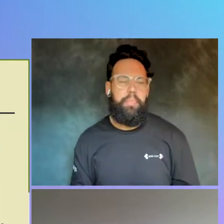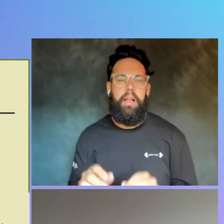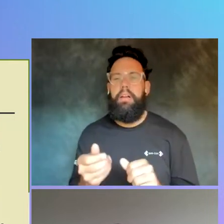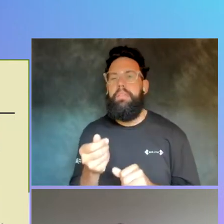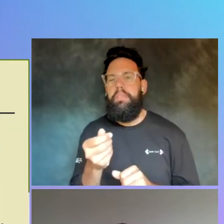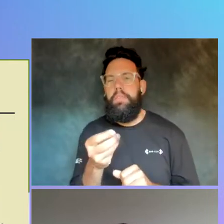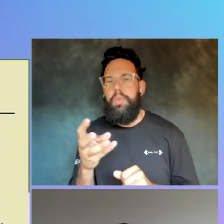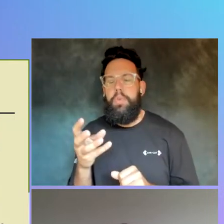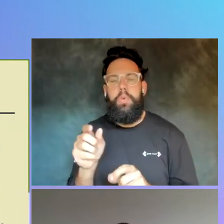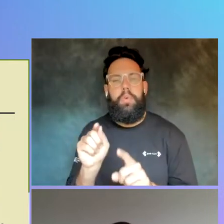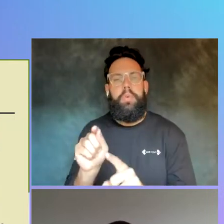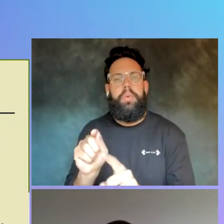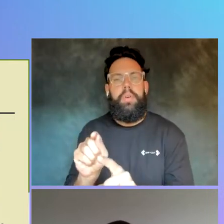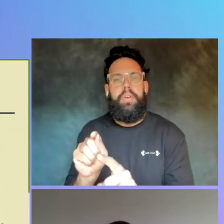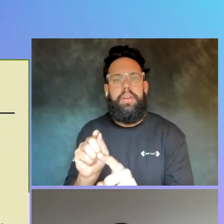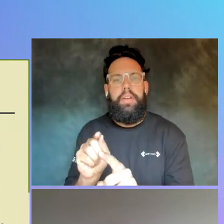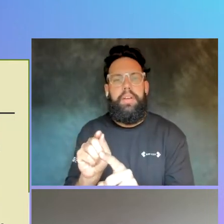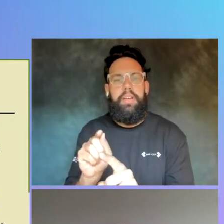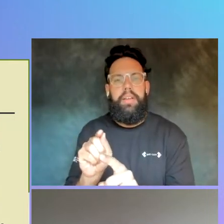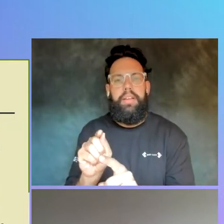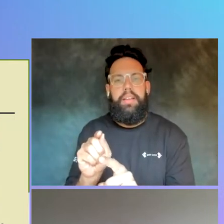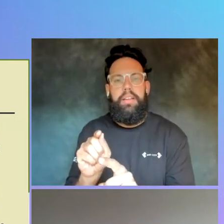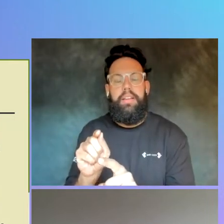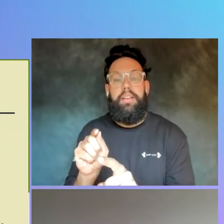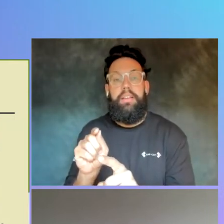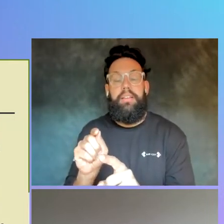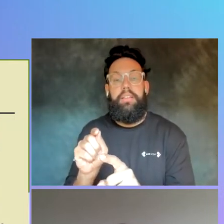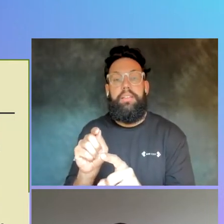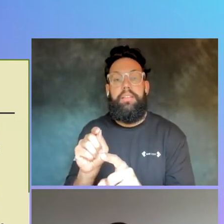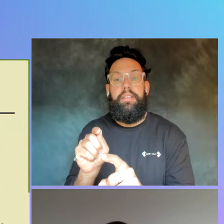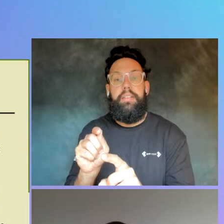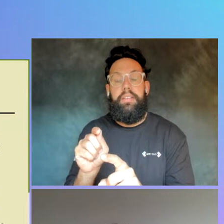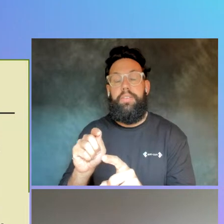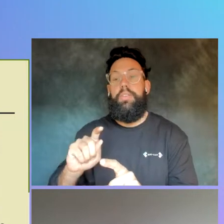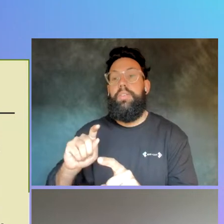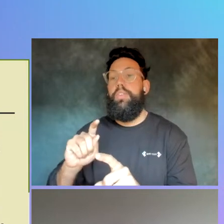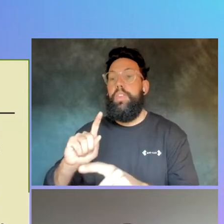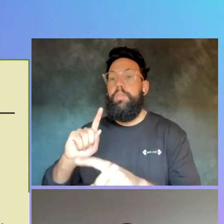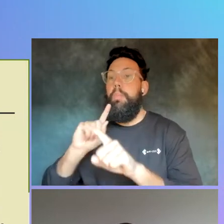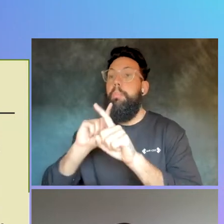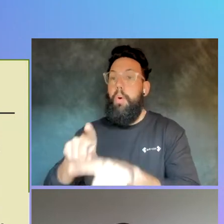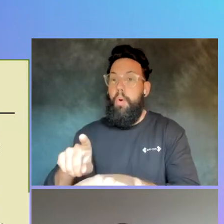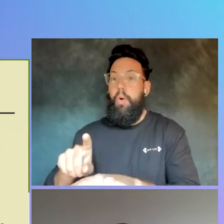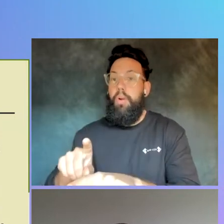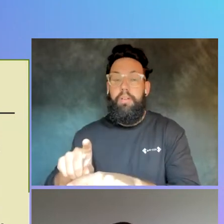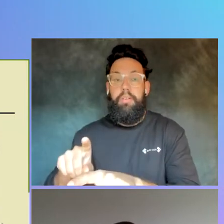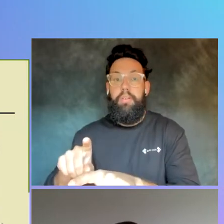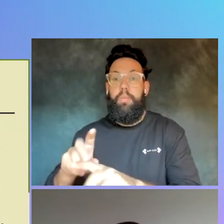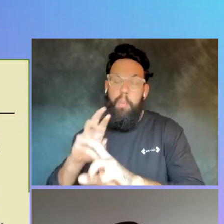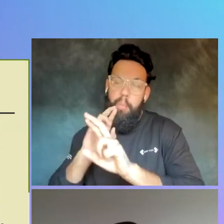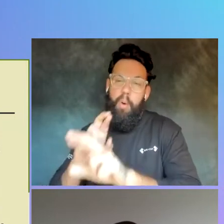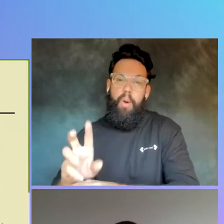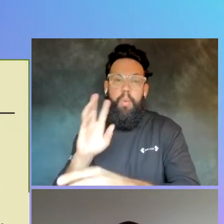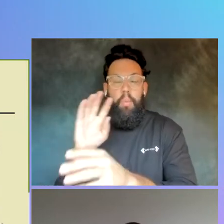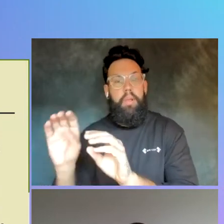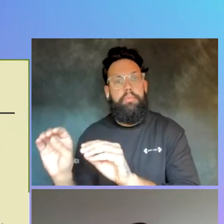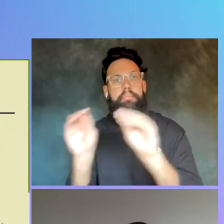the actual reports hosted on a web page somewhere, notably on the X Developer Hub,